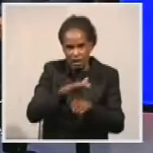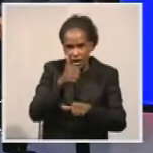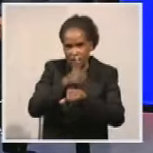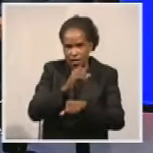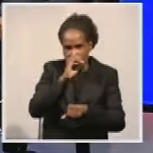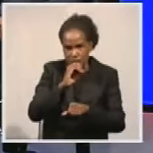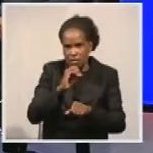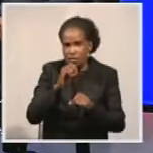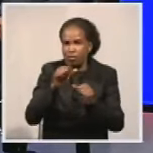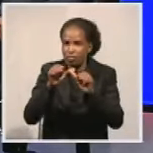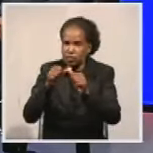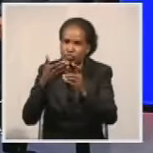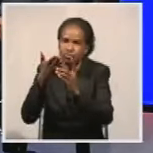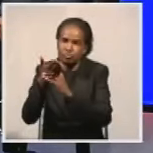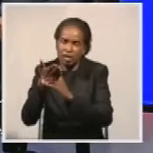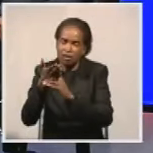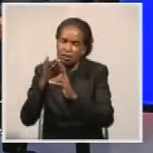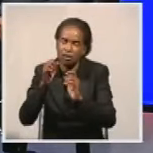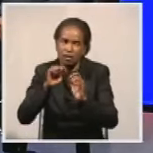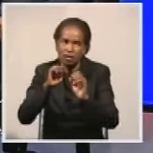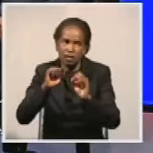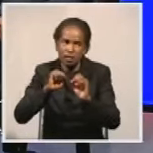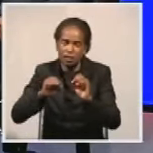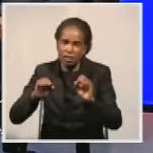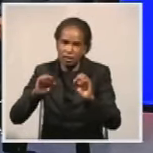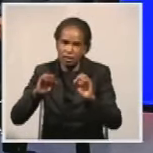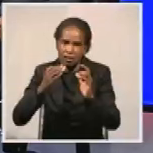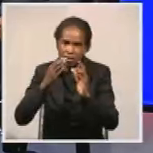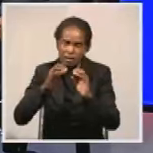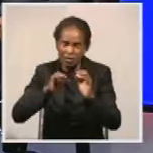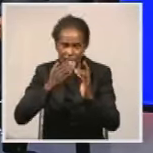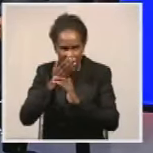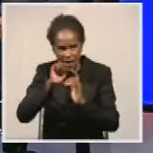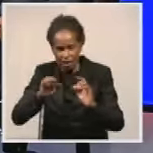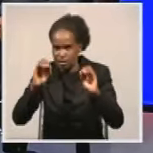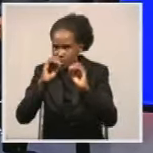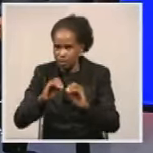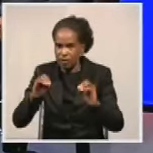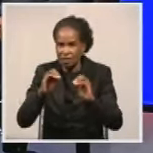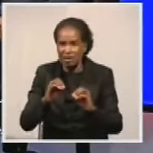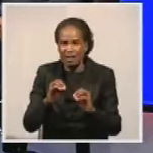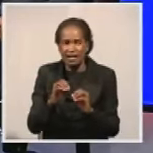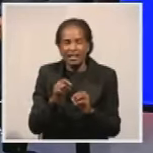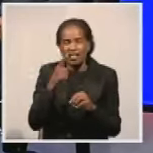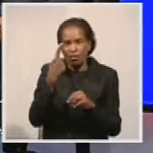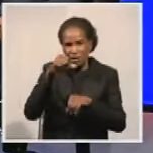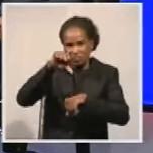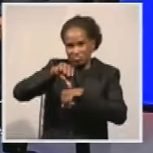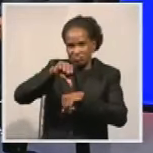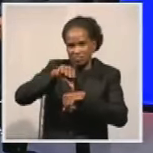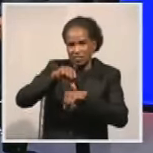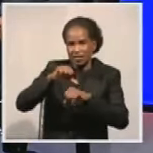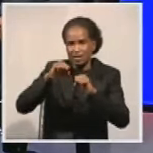access. So that is one disadvantage of that package through